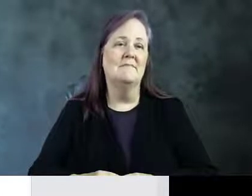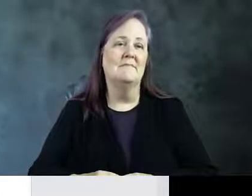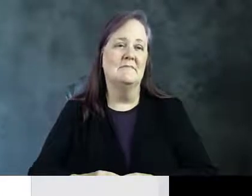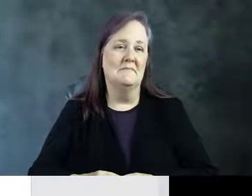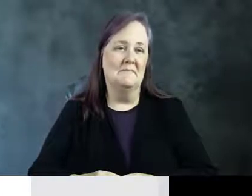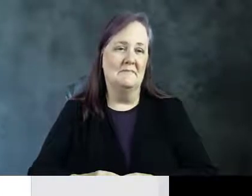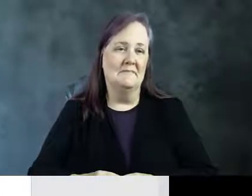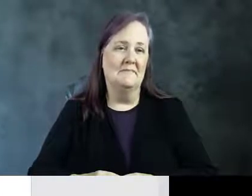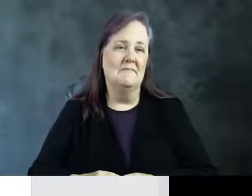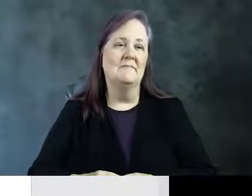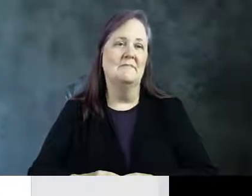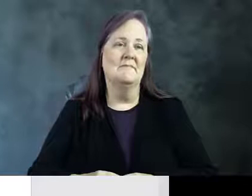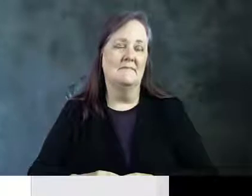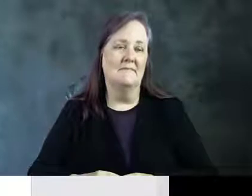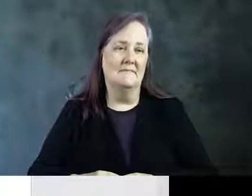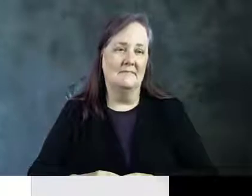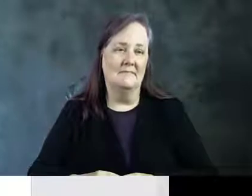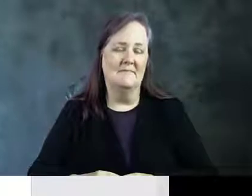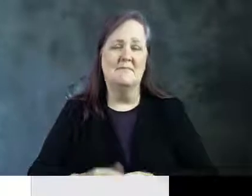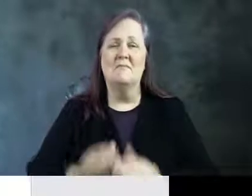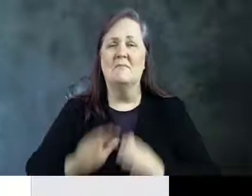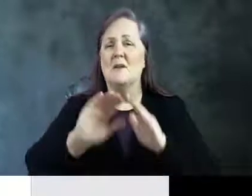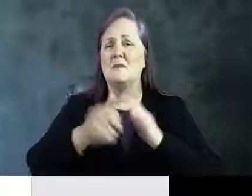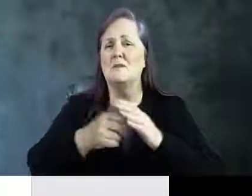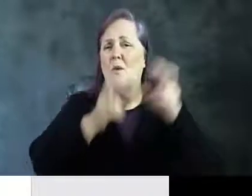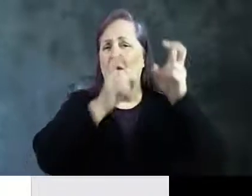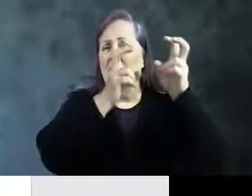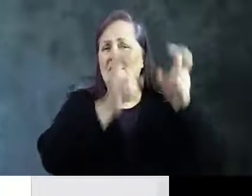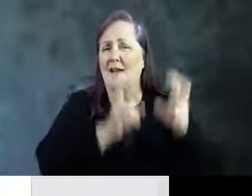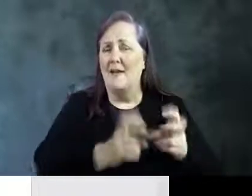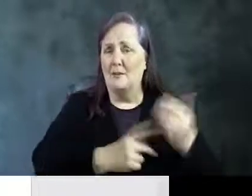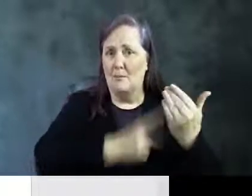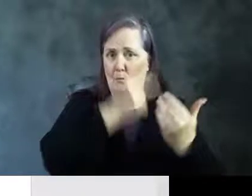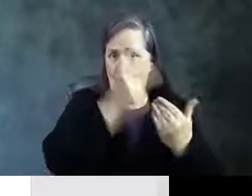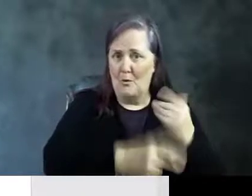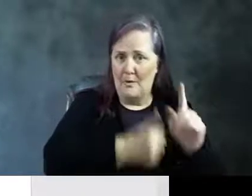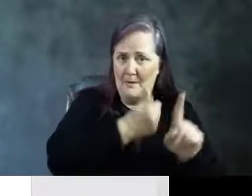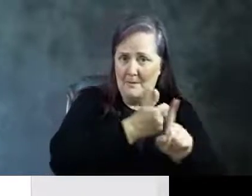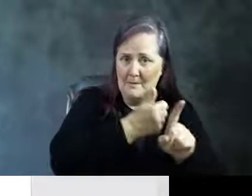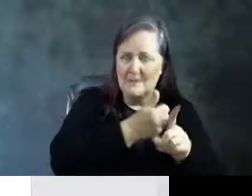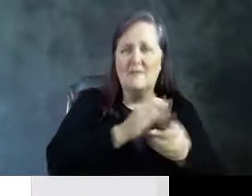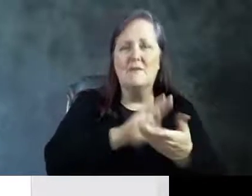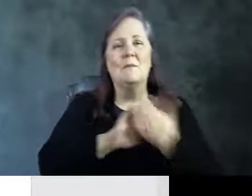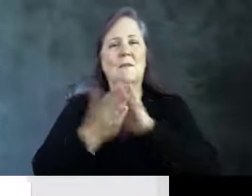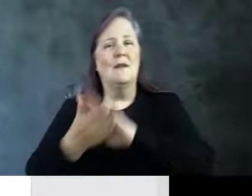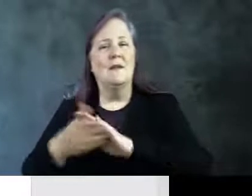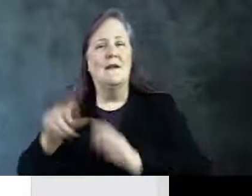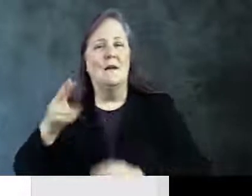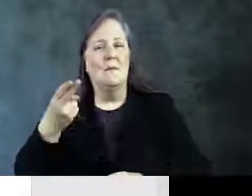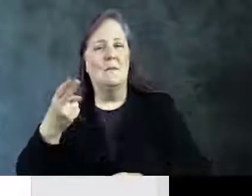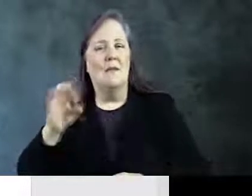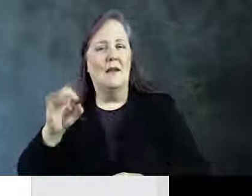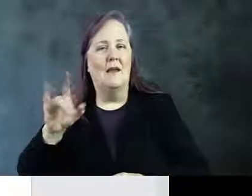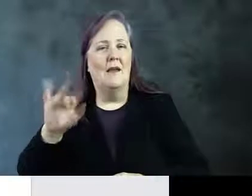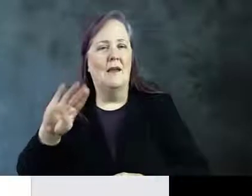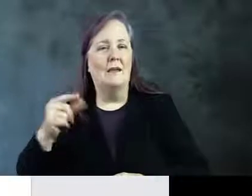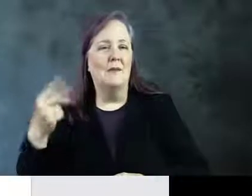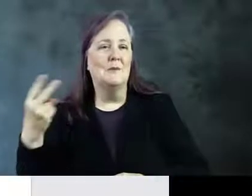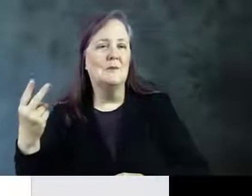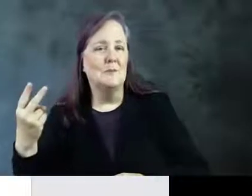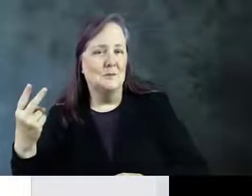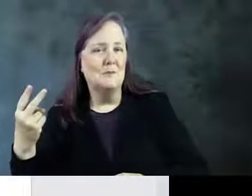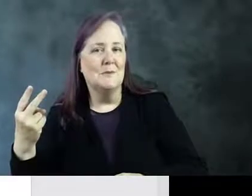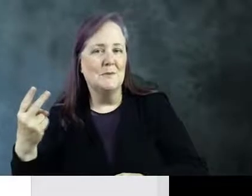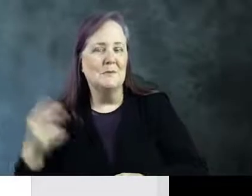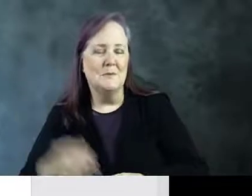2. Highlighting Freedom Tech, that's a heading 2. Highlighting Youth Organizing Disabled and Proud,